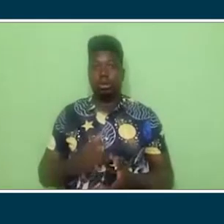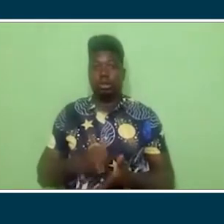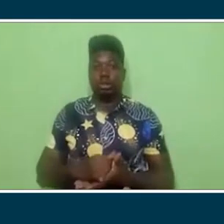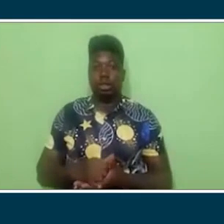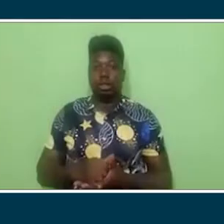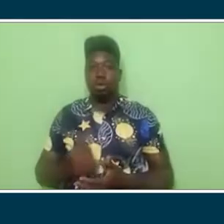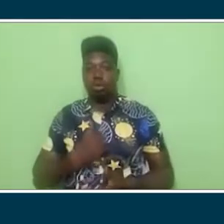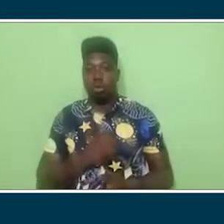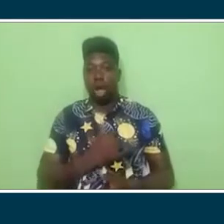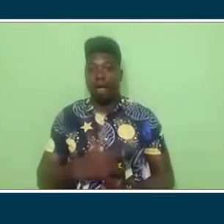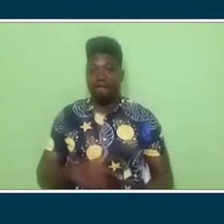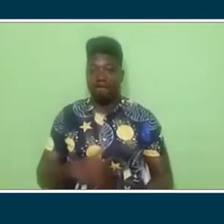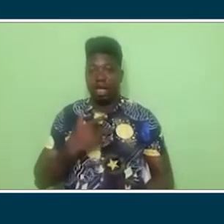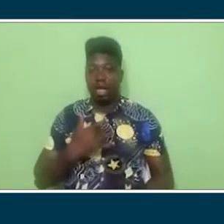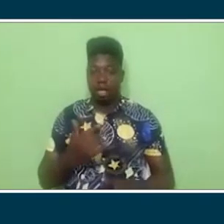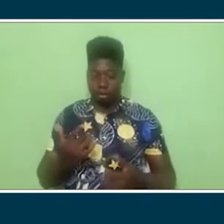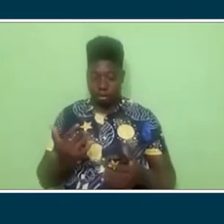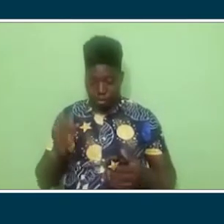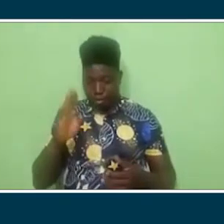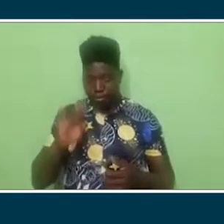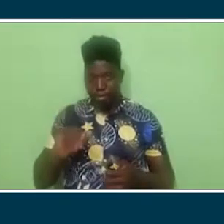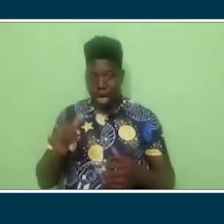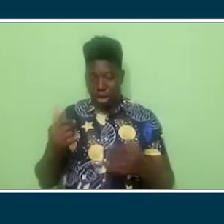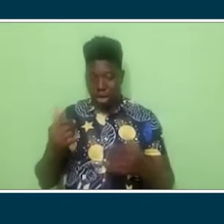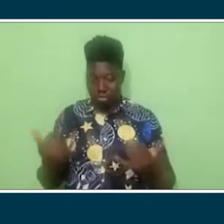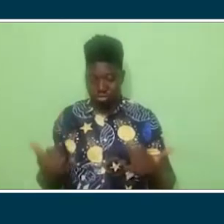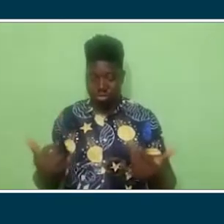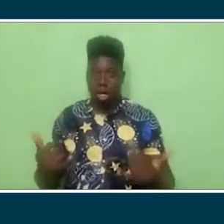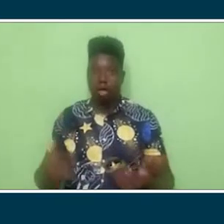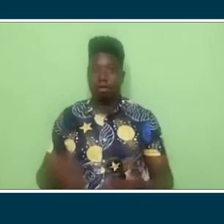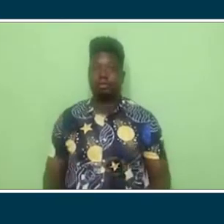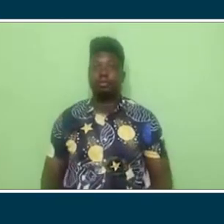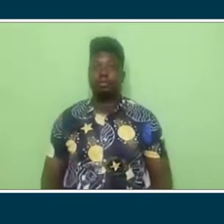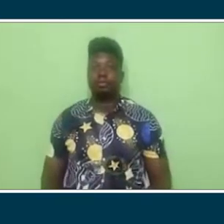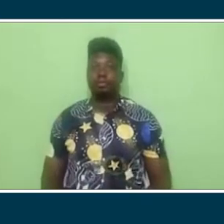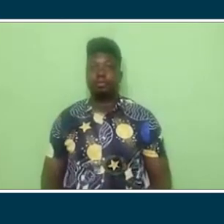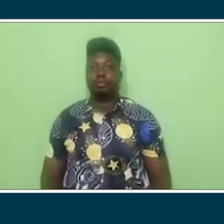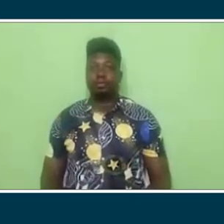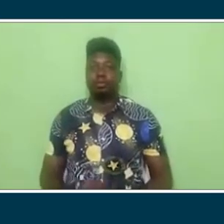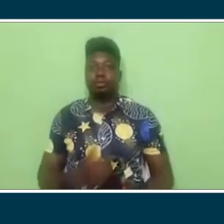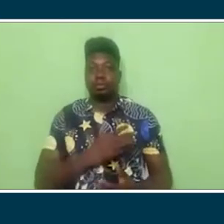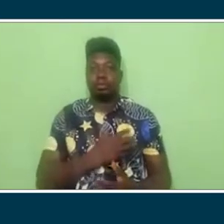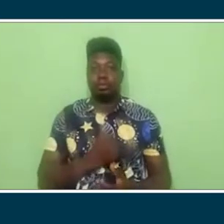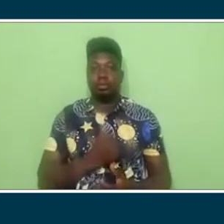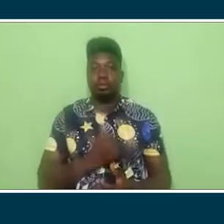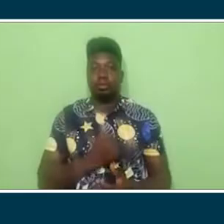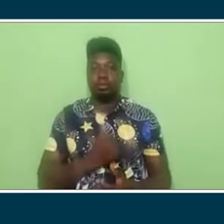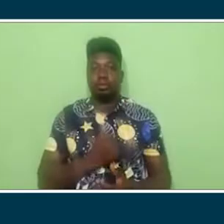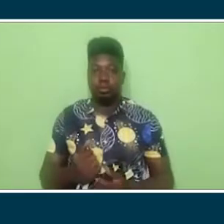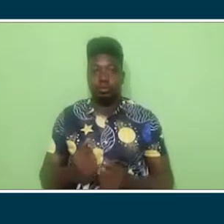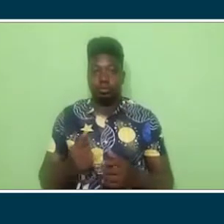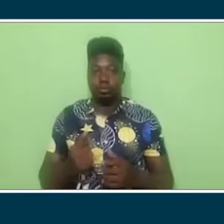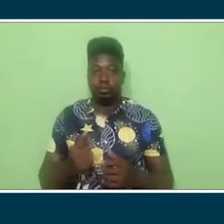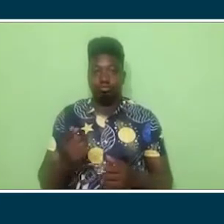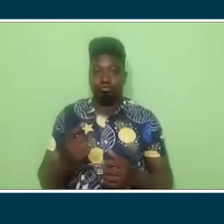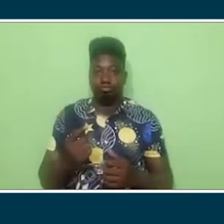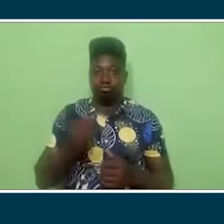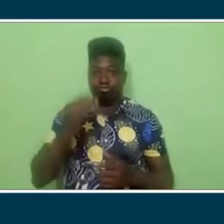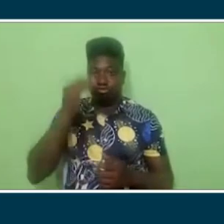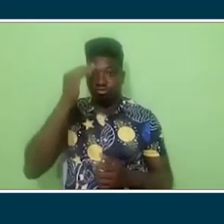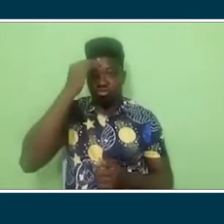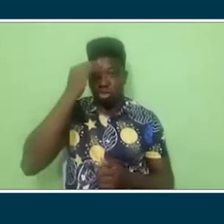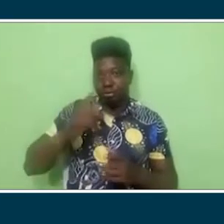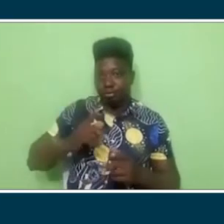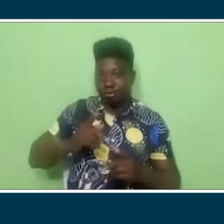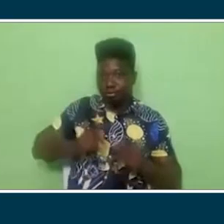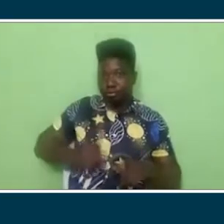moment, historically, ancestrally, familially, socially, personally, intrapsychically, in all the ways.